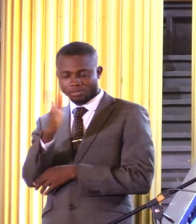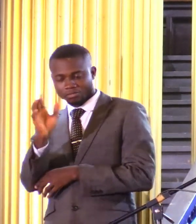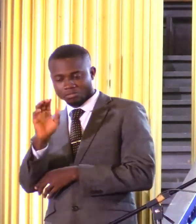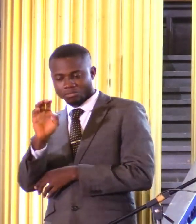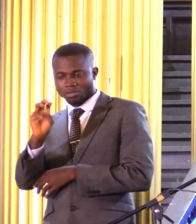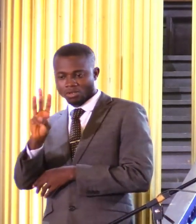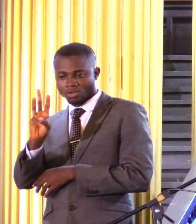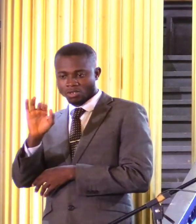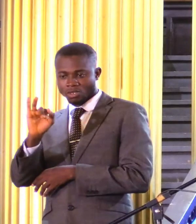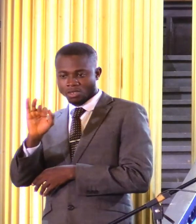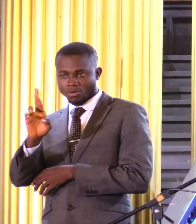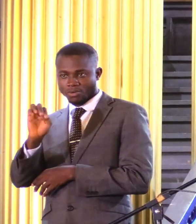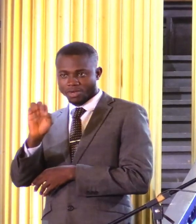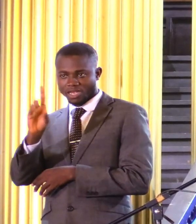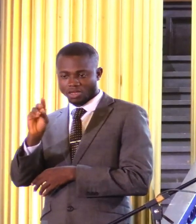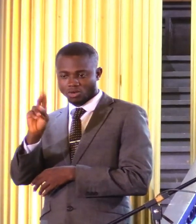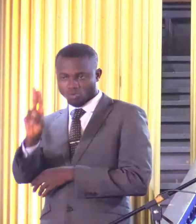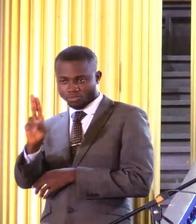Okay, he's right here.